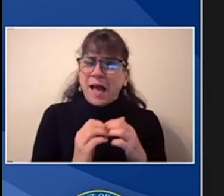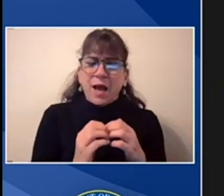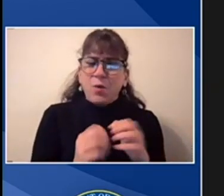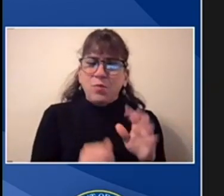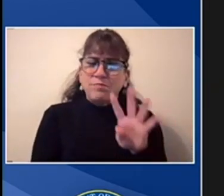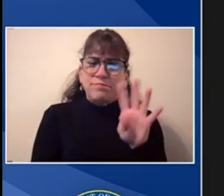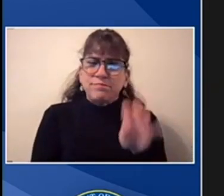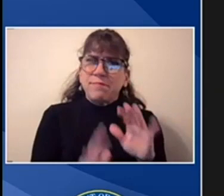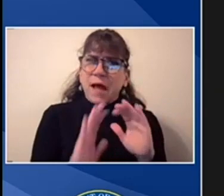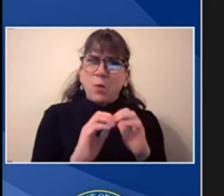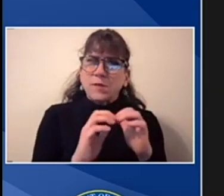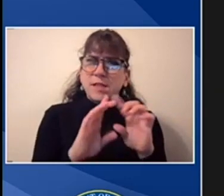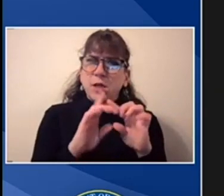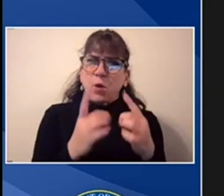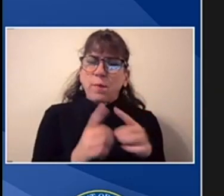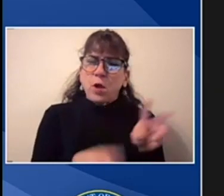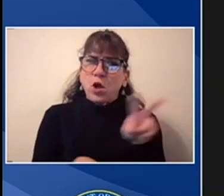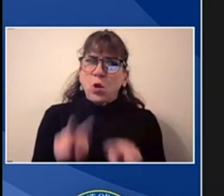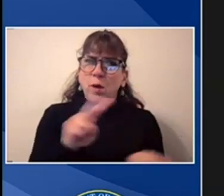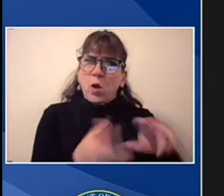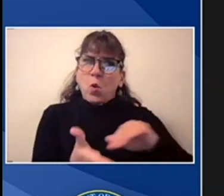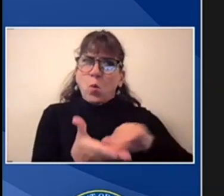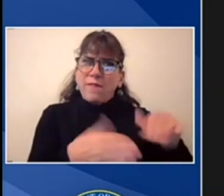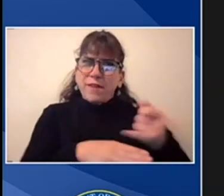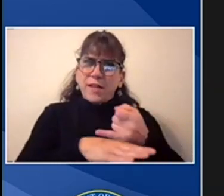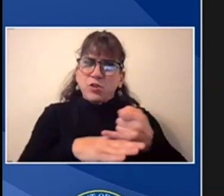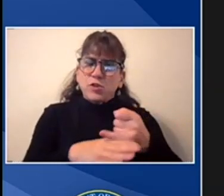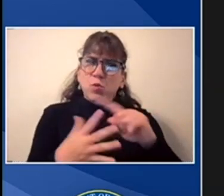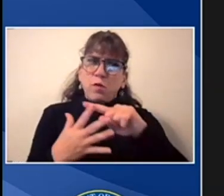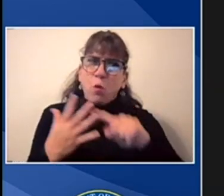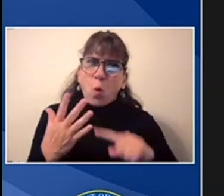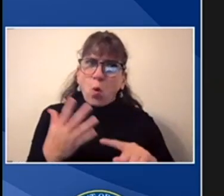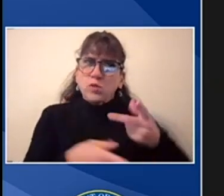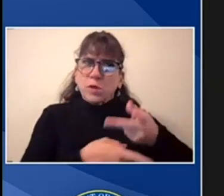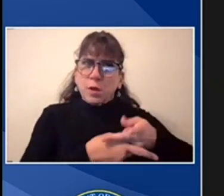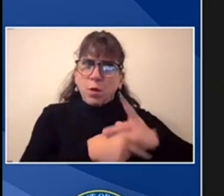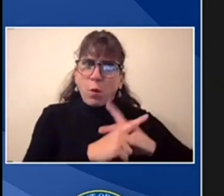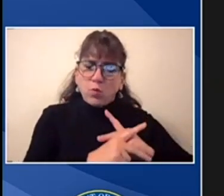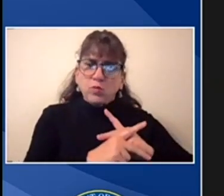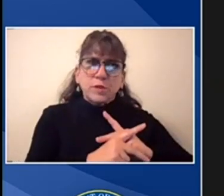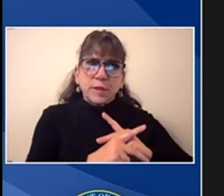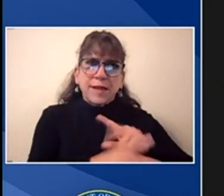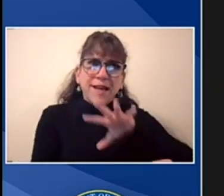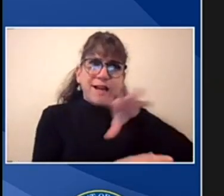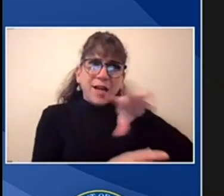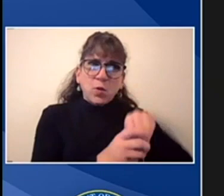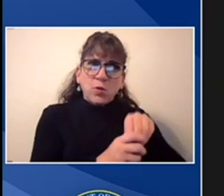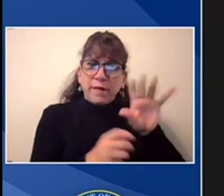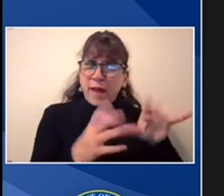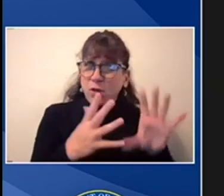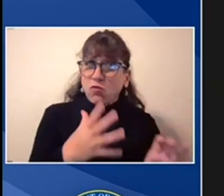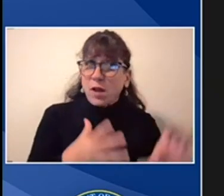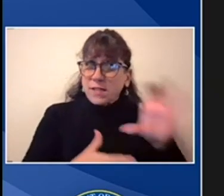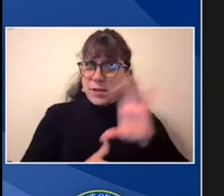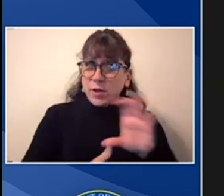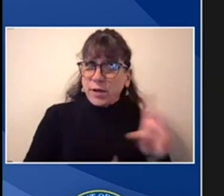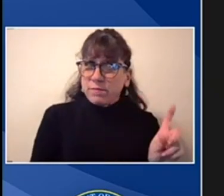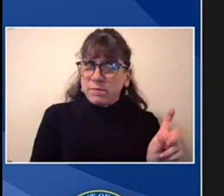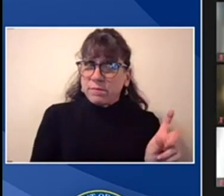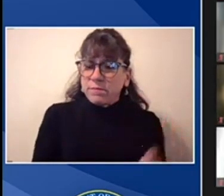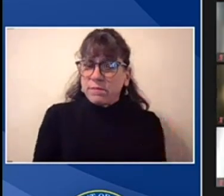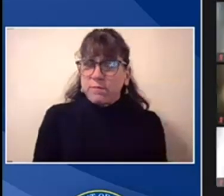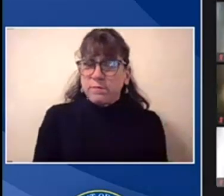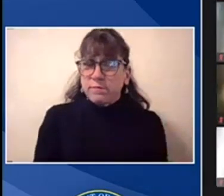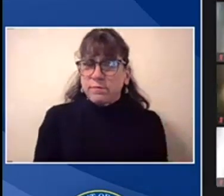department looking about waiving interest on those loans or those loans included in that criteria?